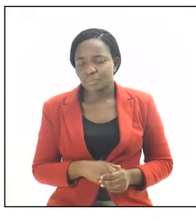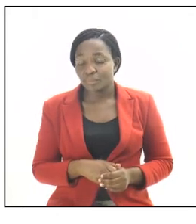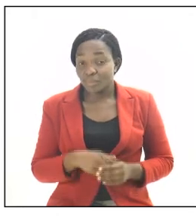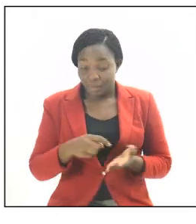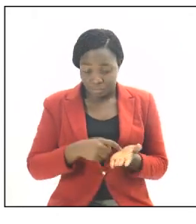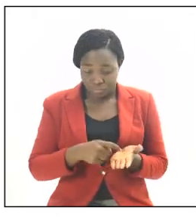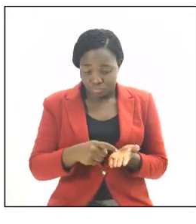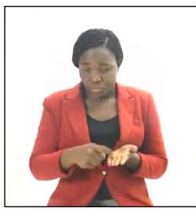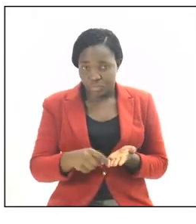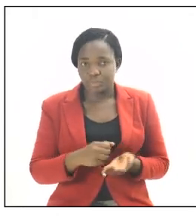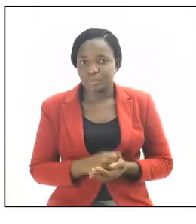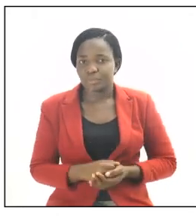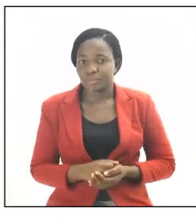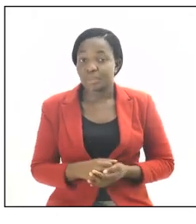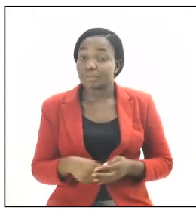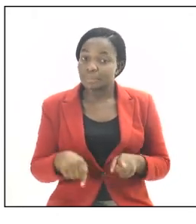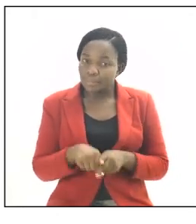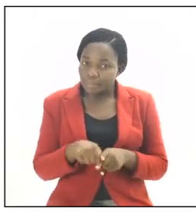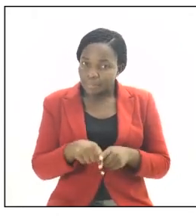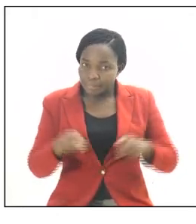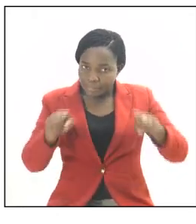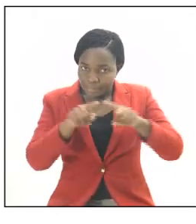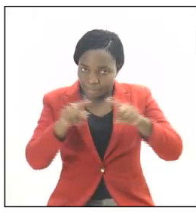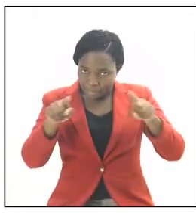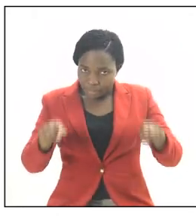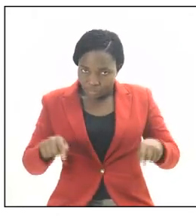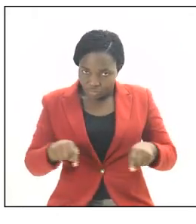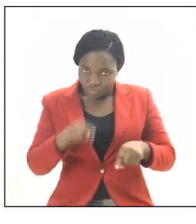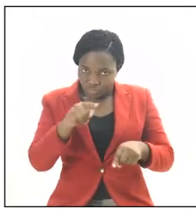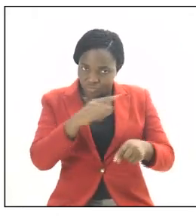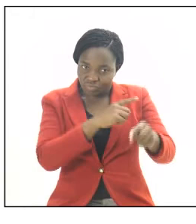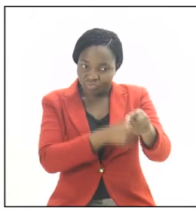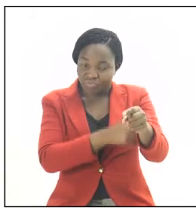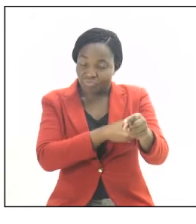same as the rectangle's length, 9 centimeters.